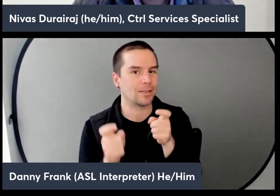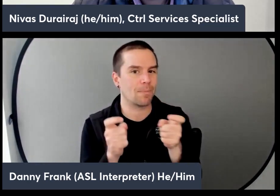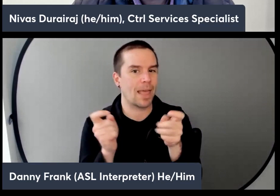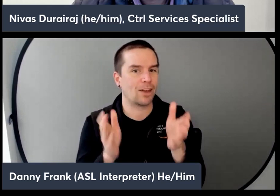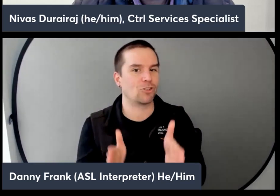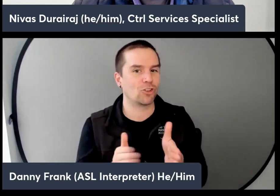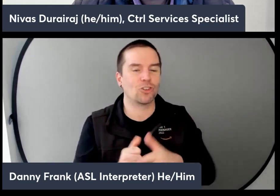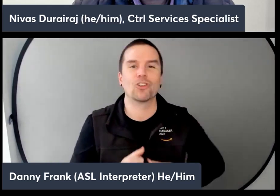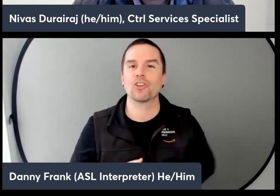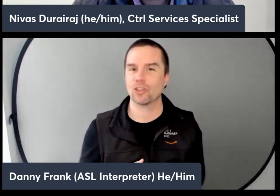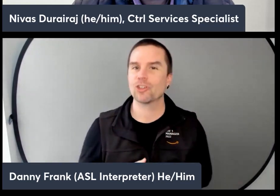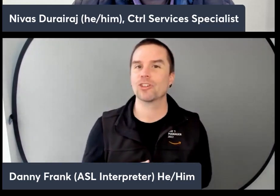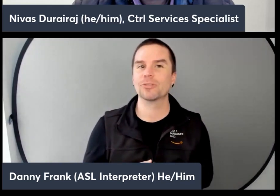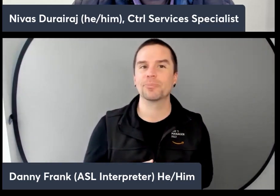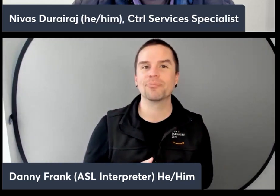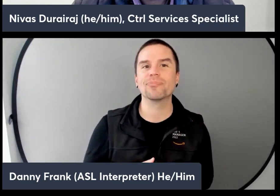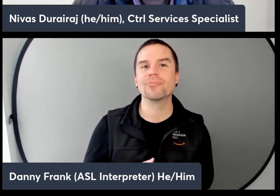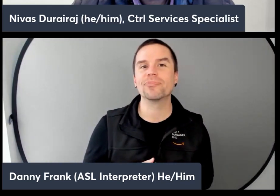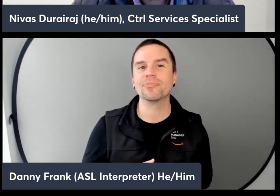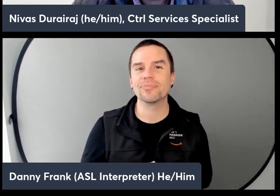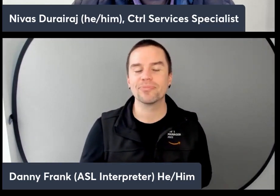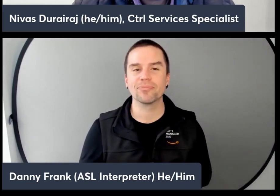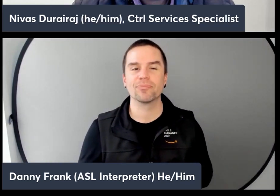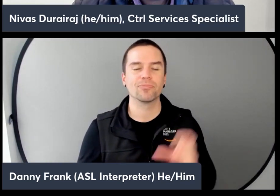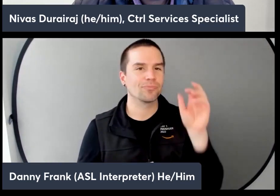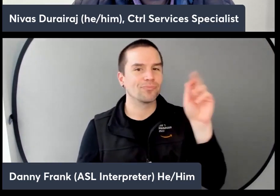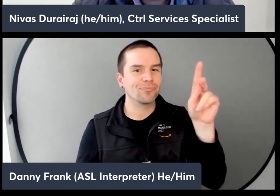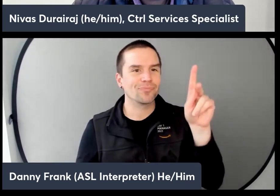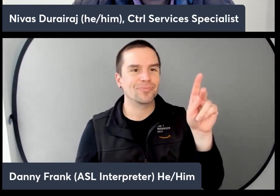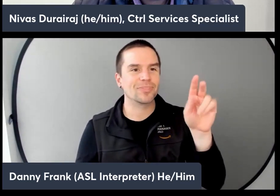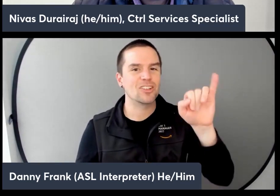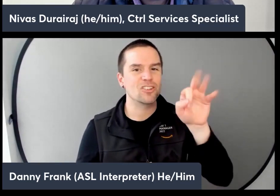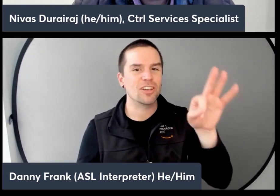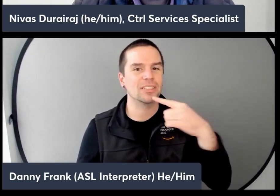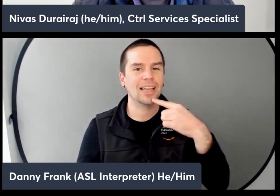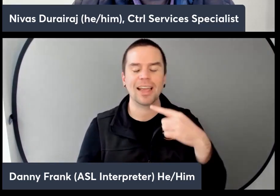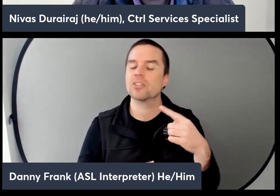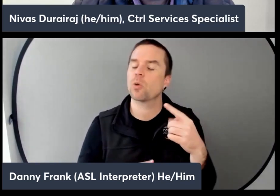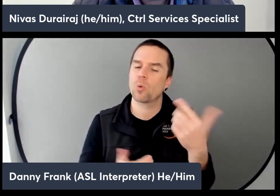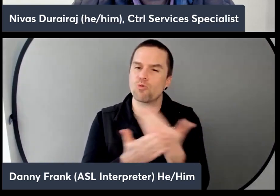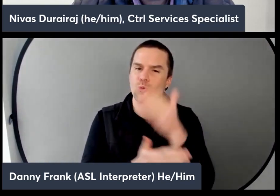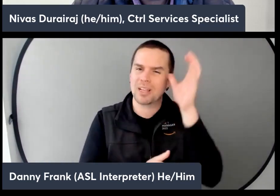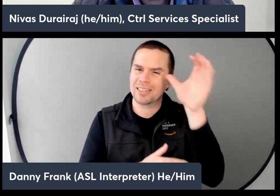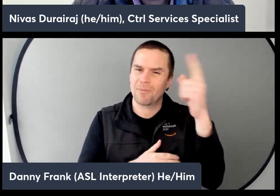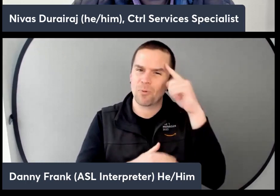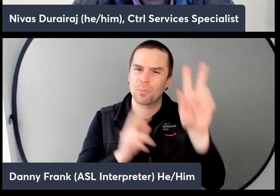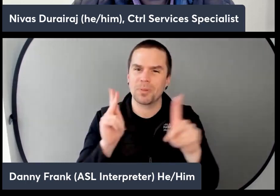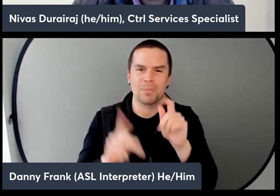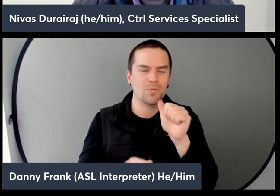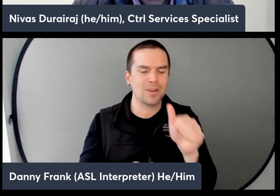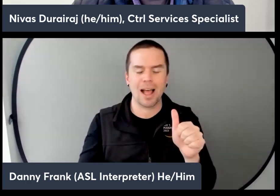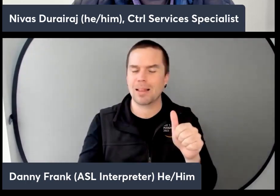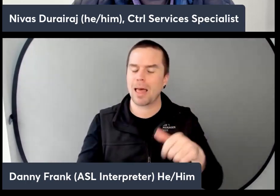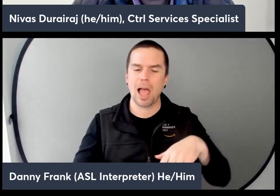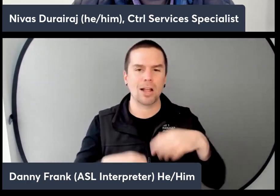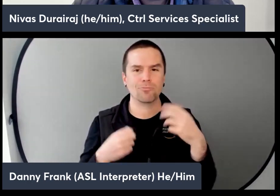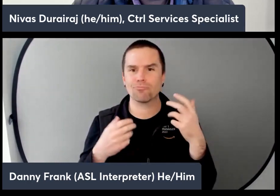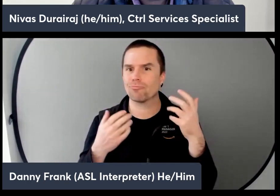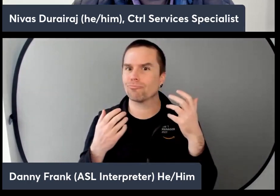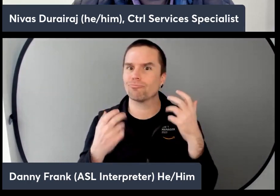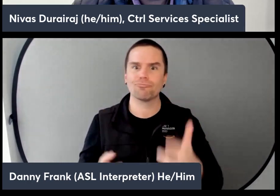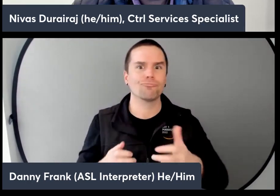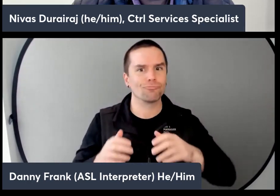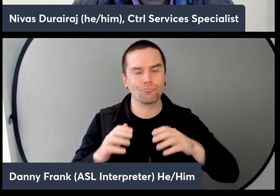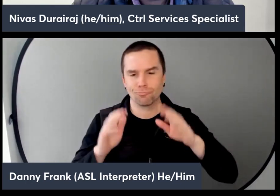newer concept to folks that aren't hardcore developers. As DevOps became popular,